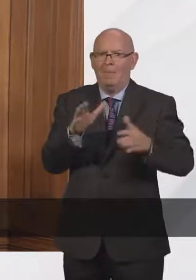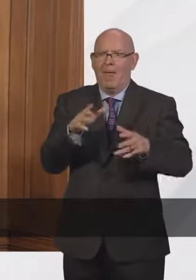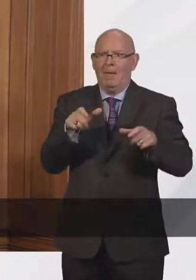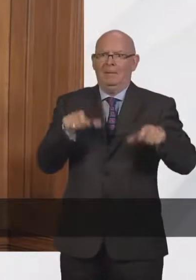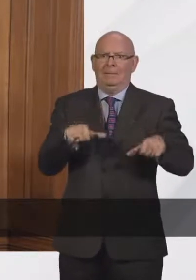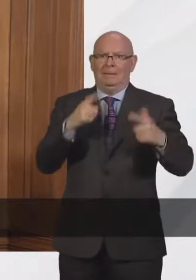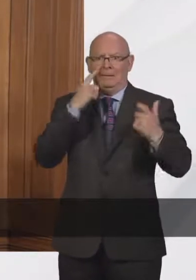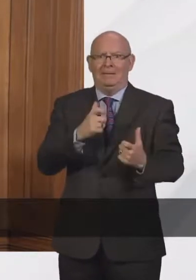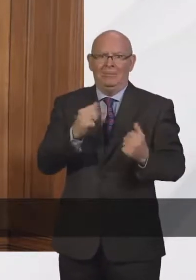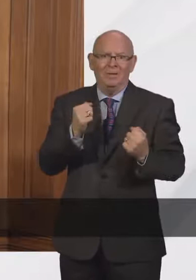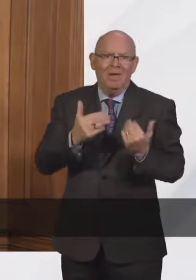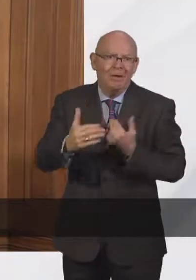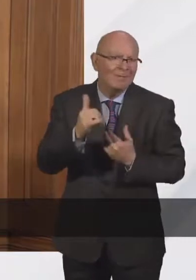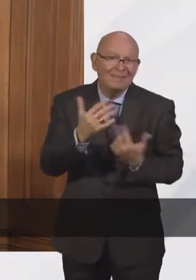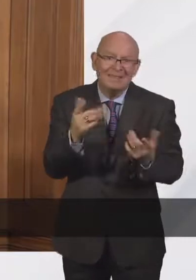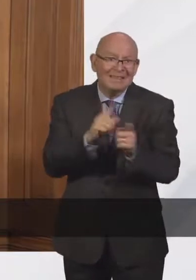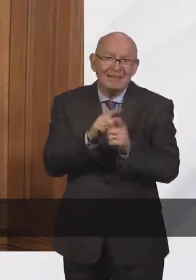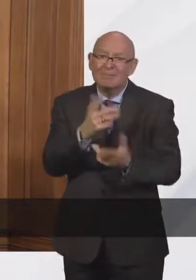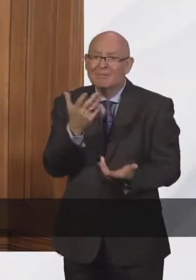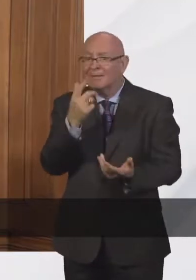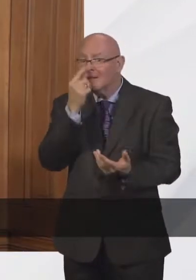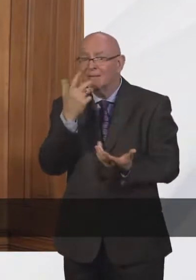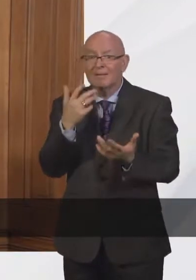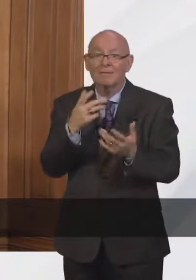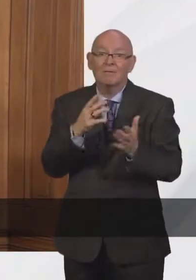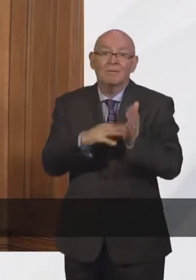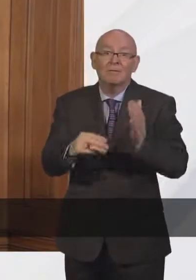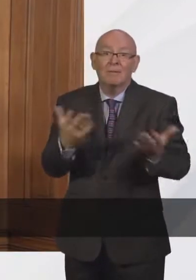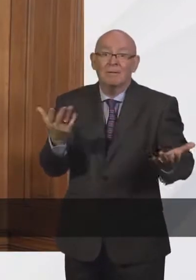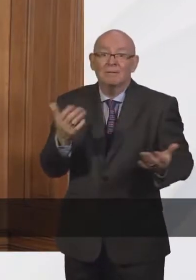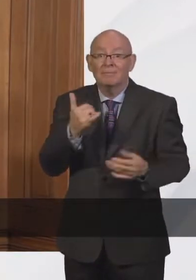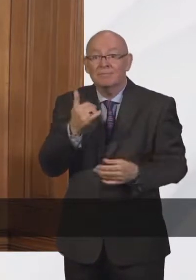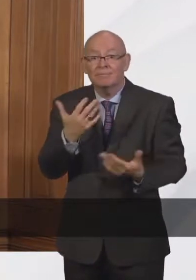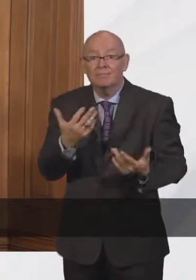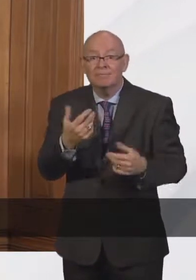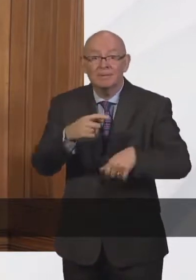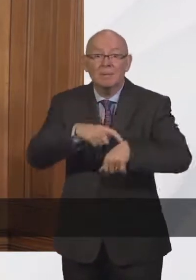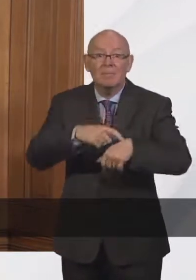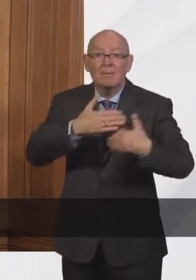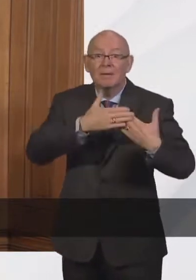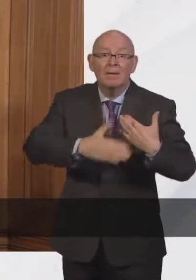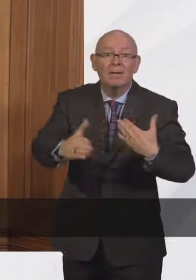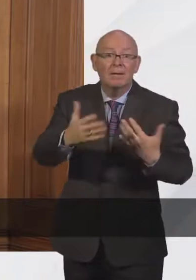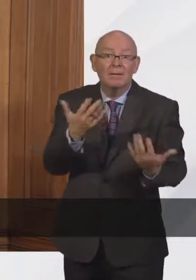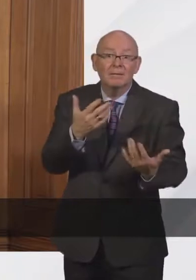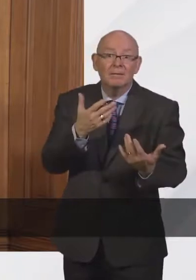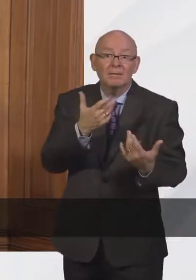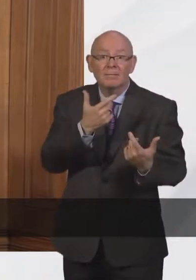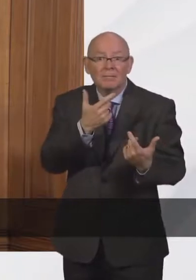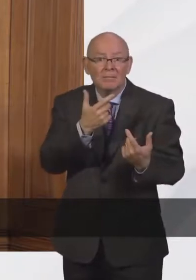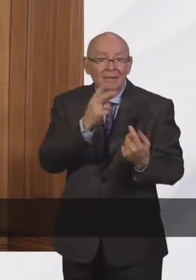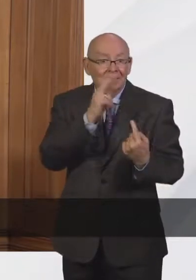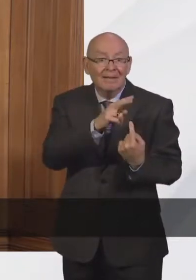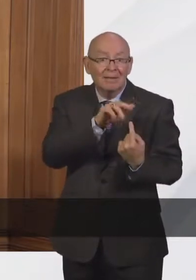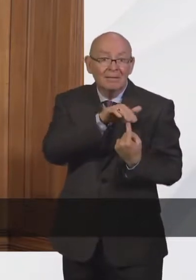of a whole series of scientific advances that will change our countermeasures and therefore our understanding of the risk. And then the final thing